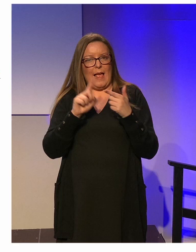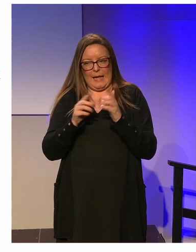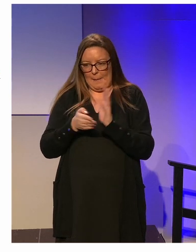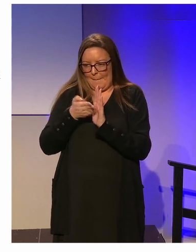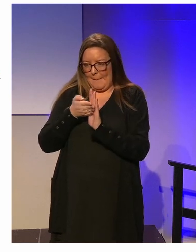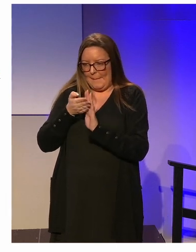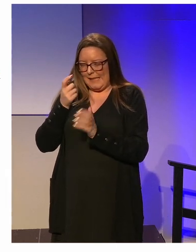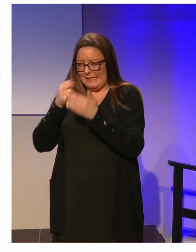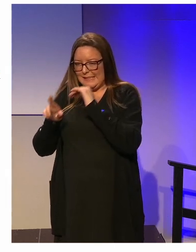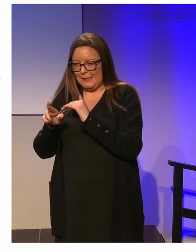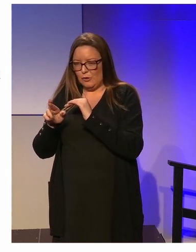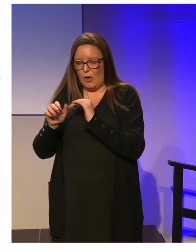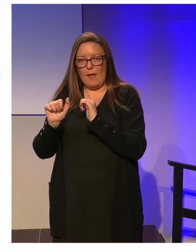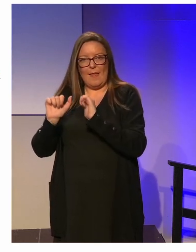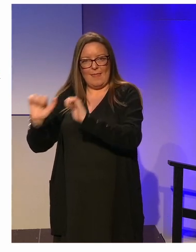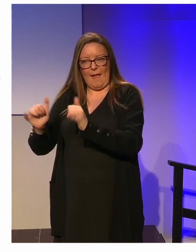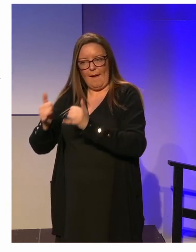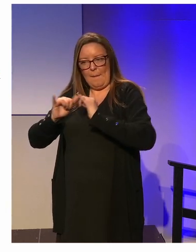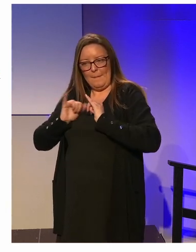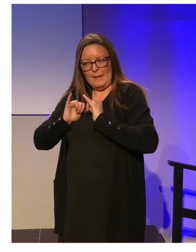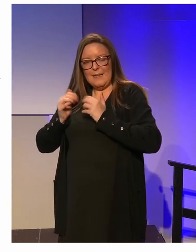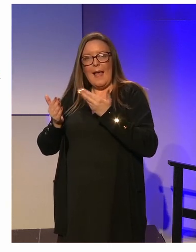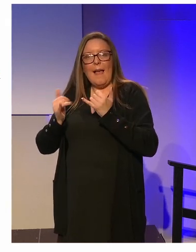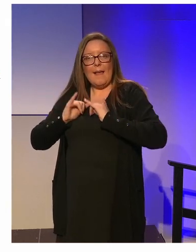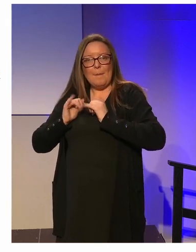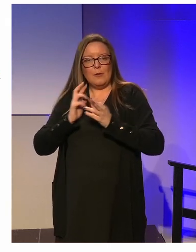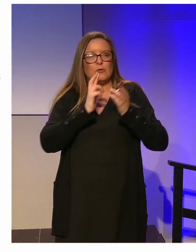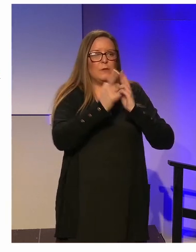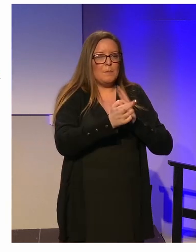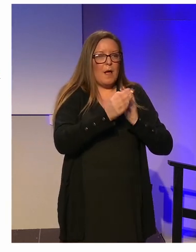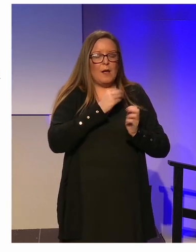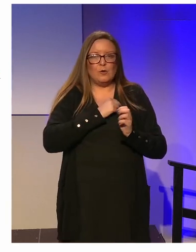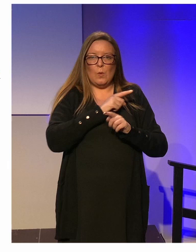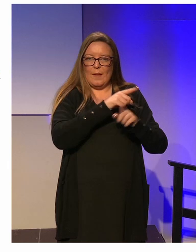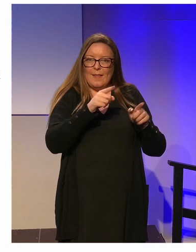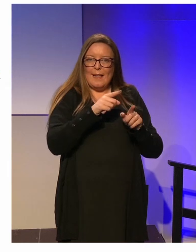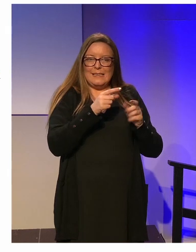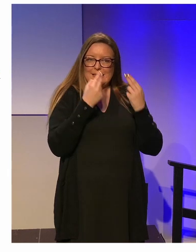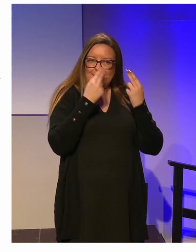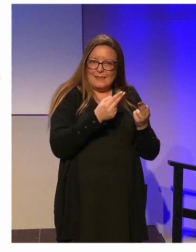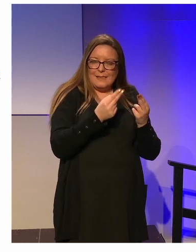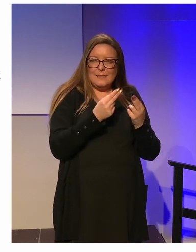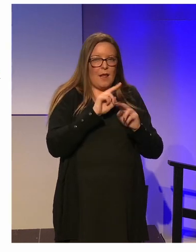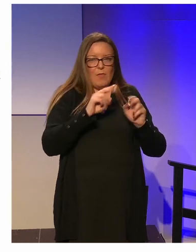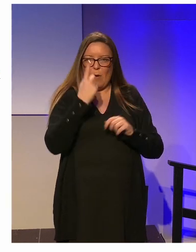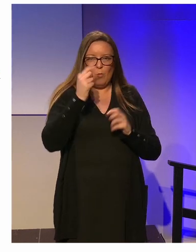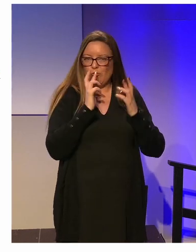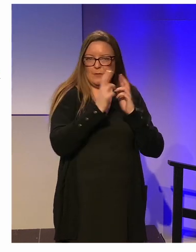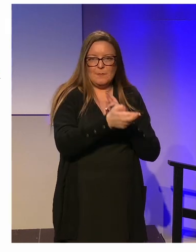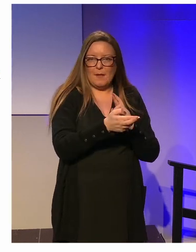to respond to that range of need, because there isn't one response. I suppose one of the advantages of having a